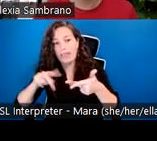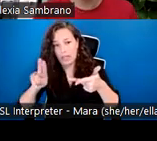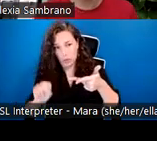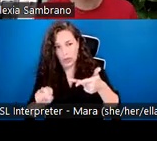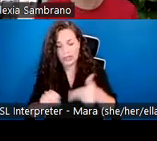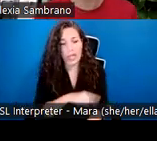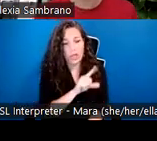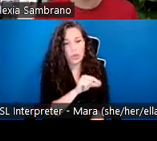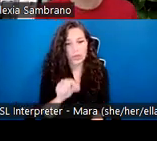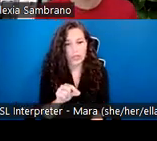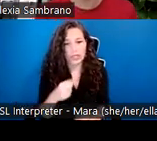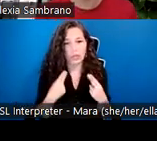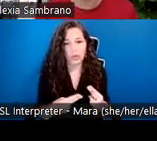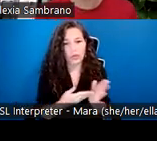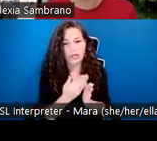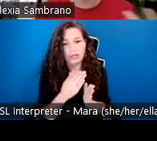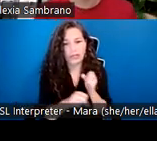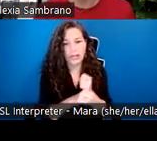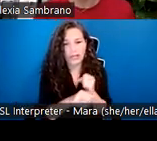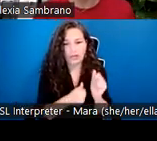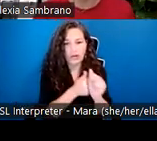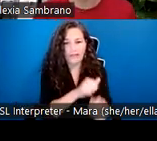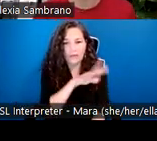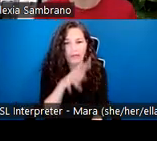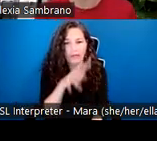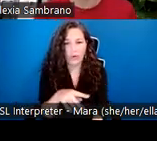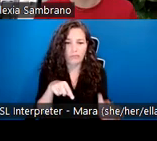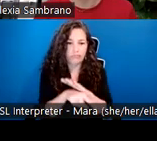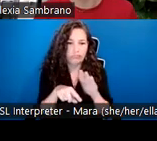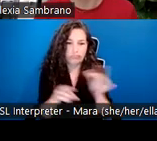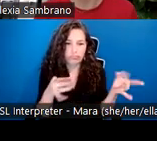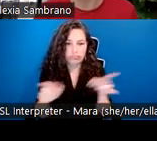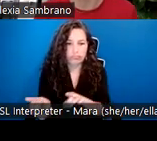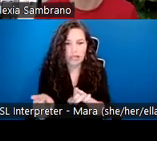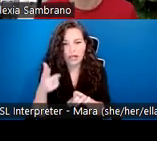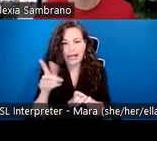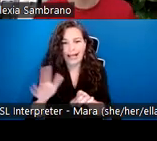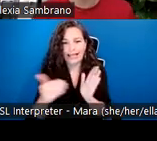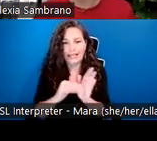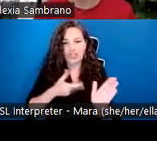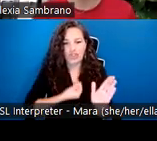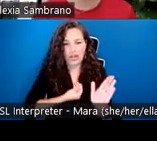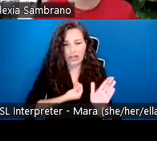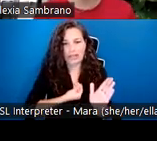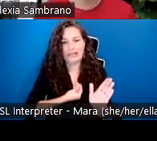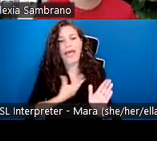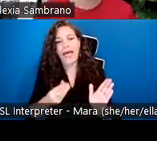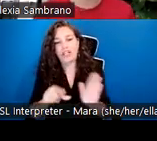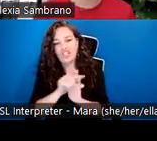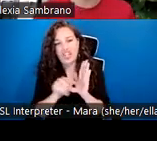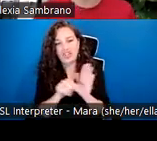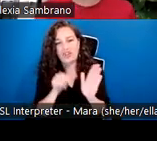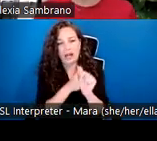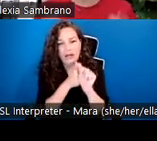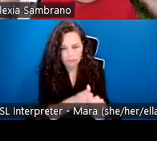44 fatalities due to violent fatal incidents against trans folks and also gender nonconforming folks. So genderqueer folks, non-binary